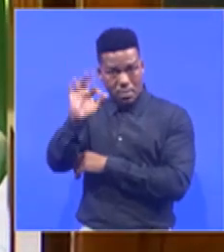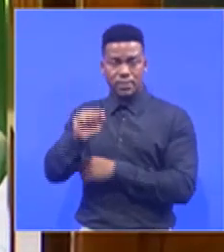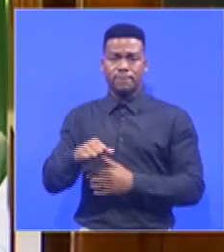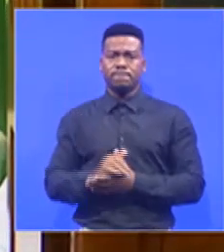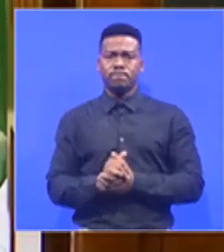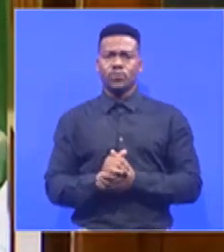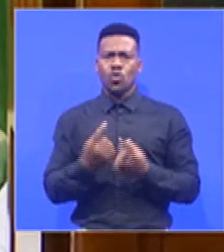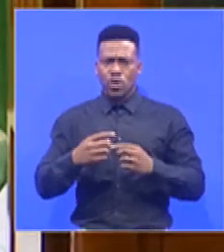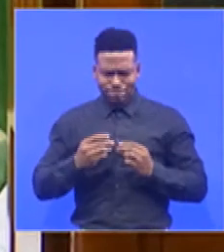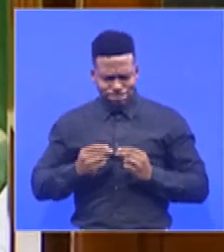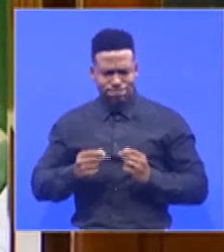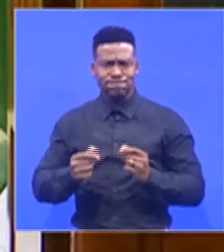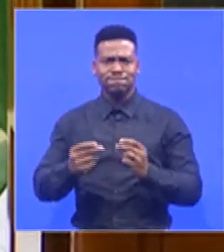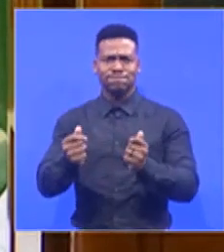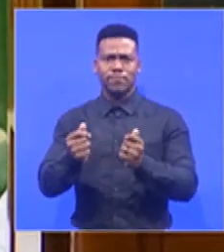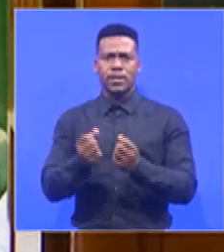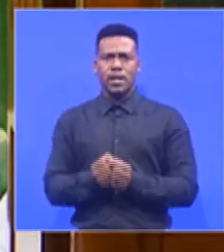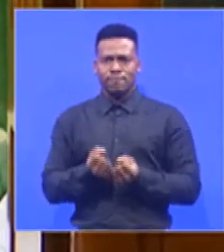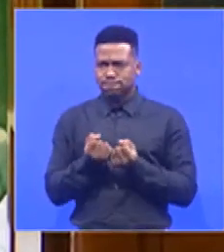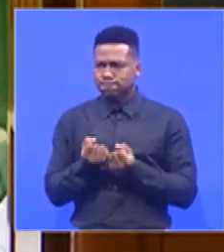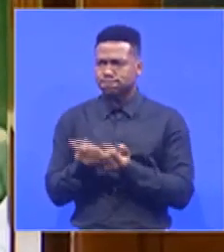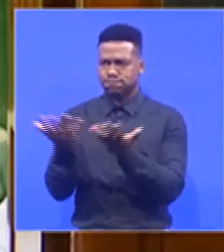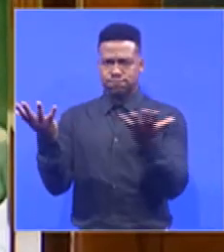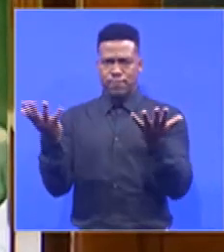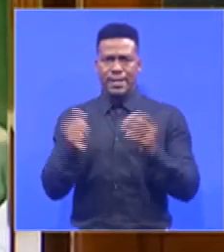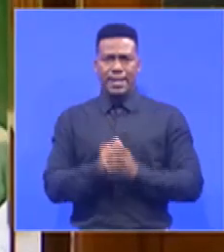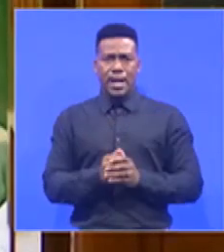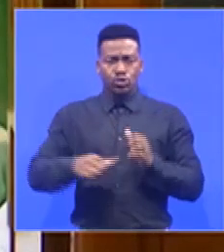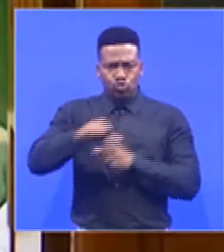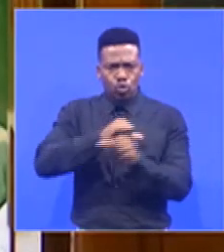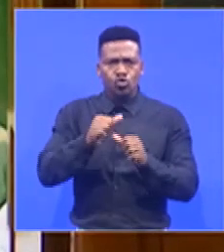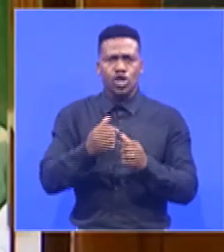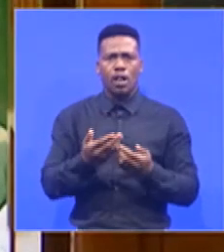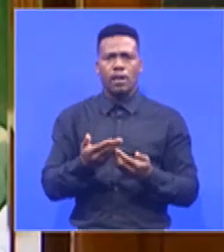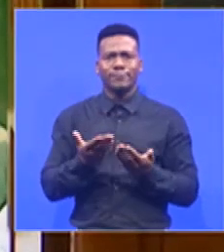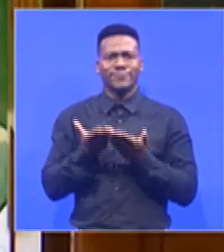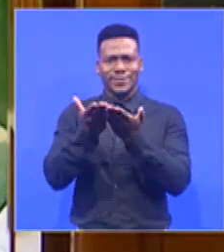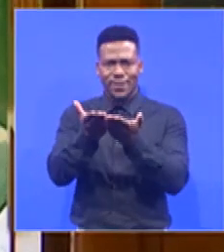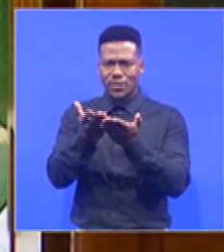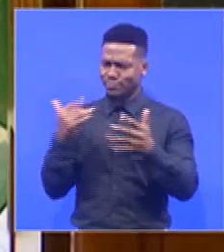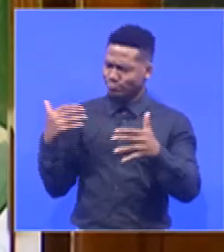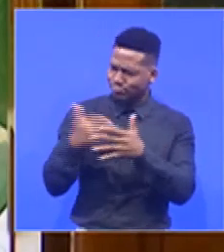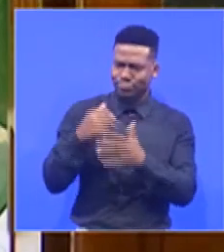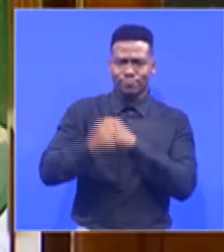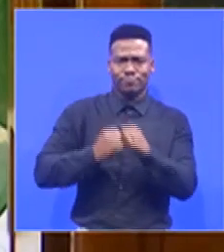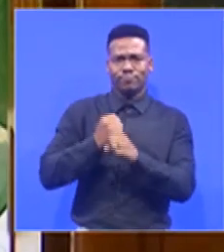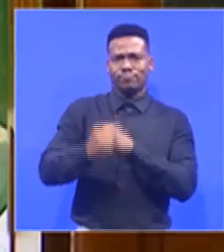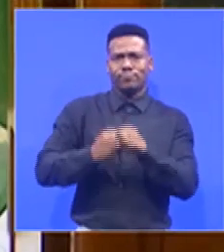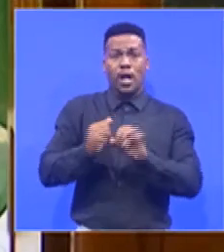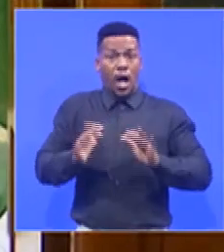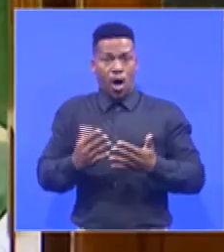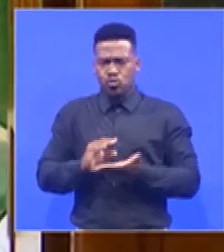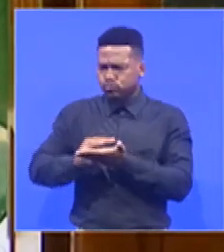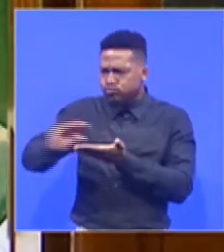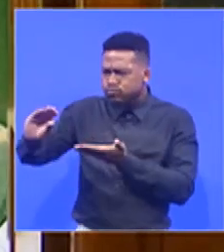have accelerated the provision of social services over the past few years by investing in